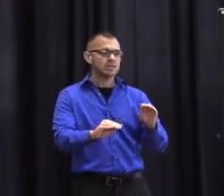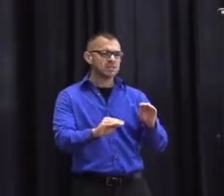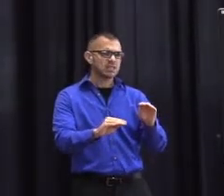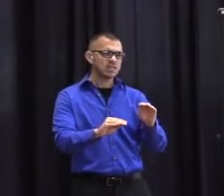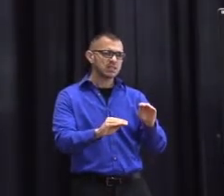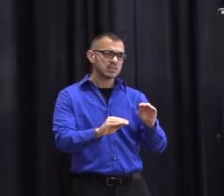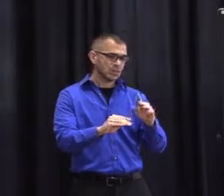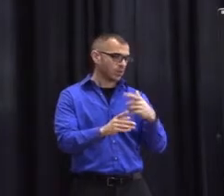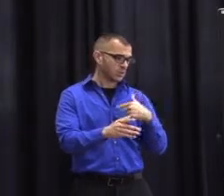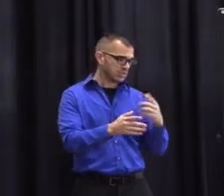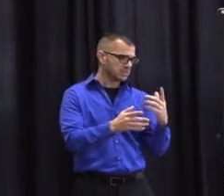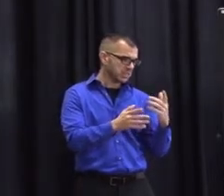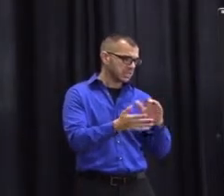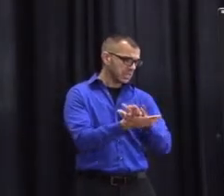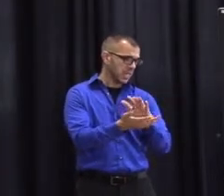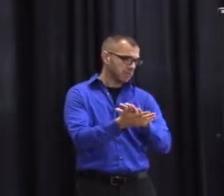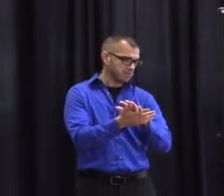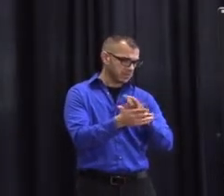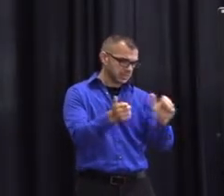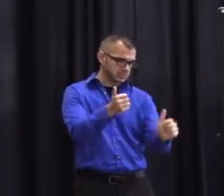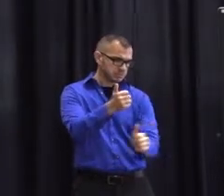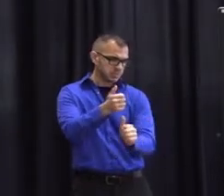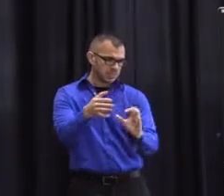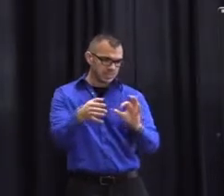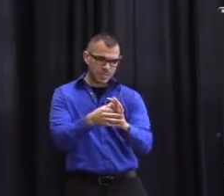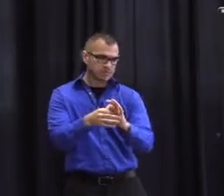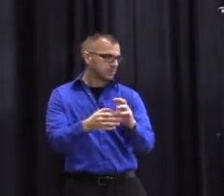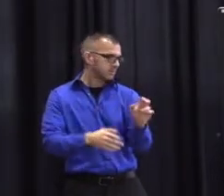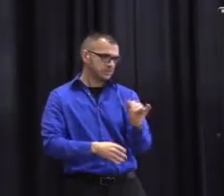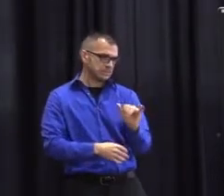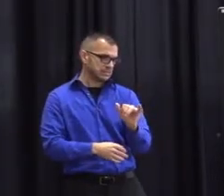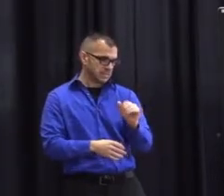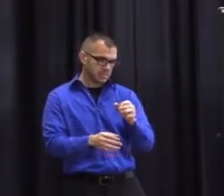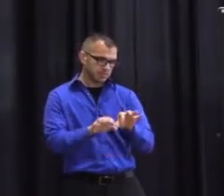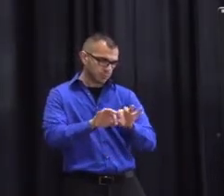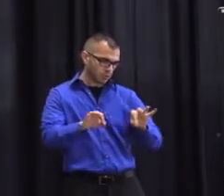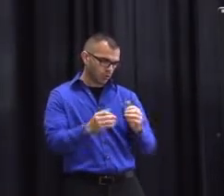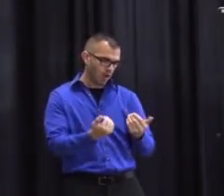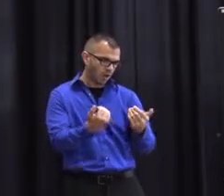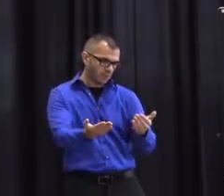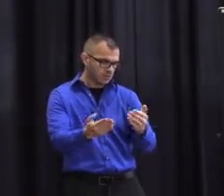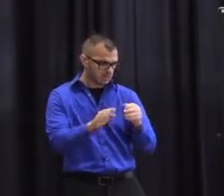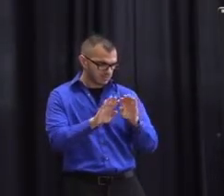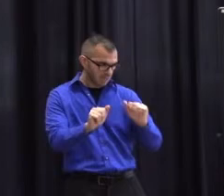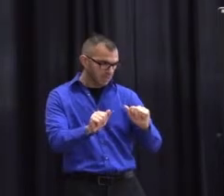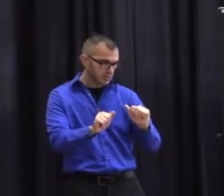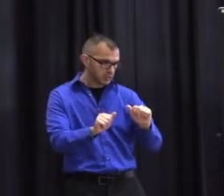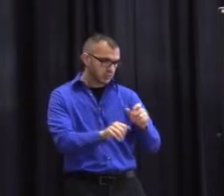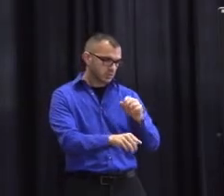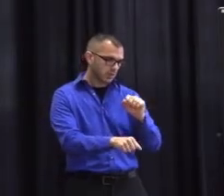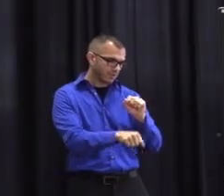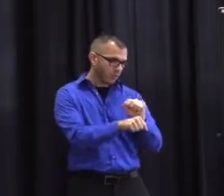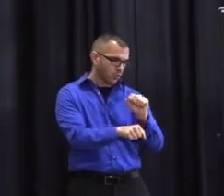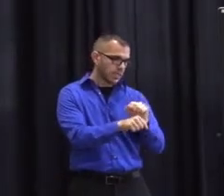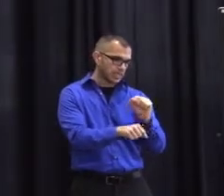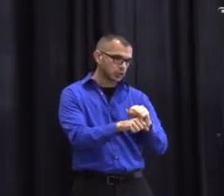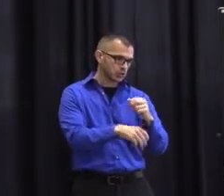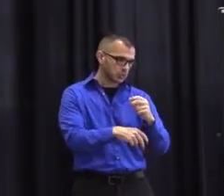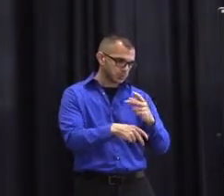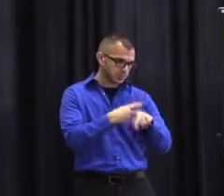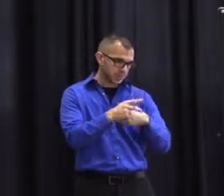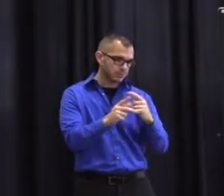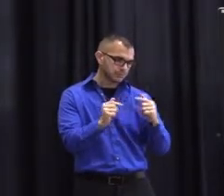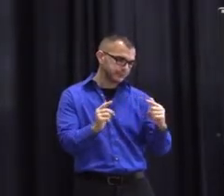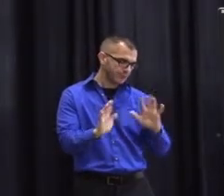branch campus of Cal State San Bernardino that offered exactly the same degree, a bachelor's in vocational ed. So my mother went